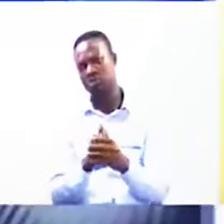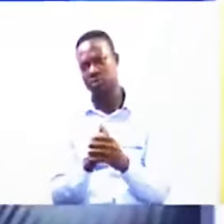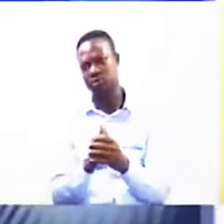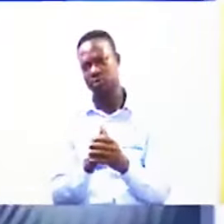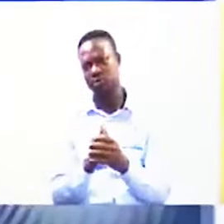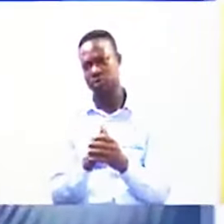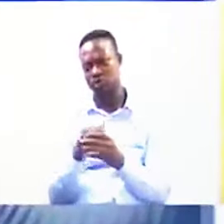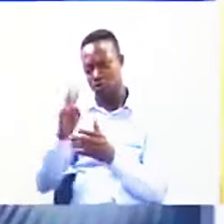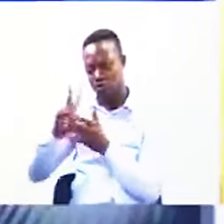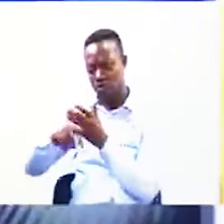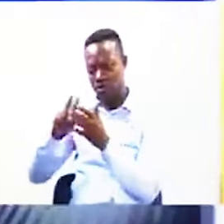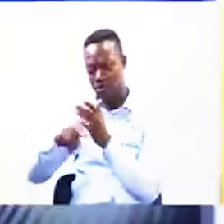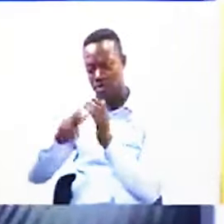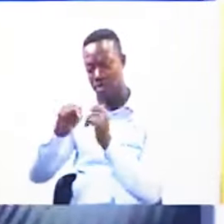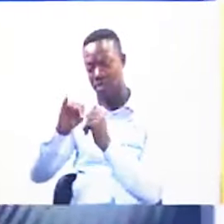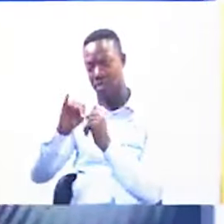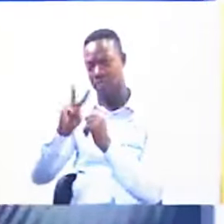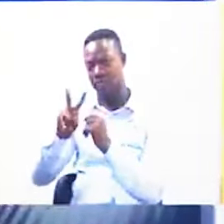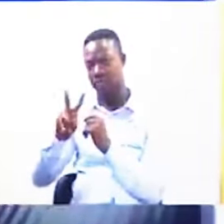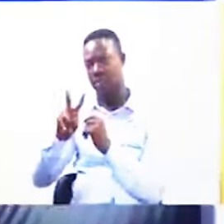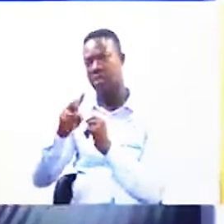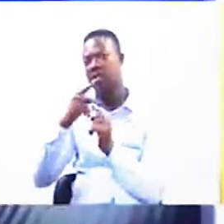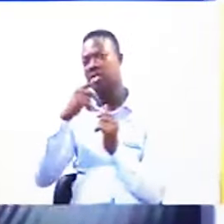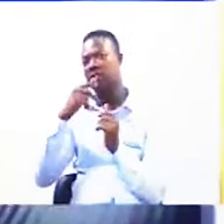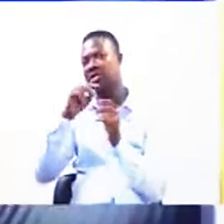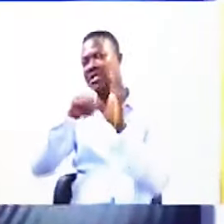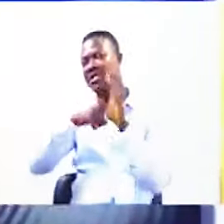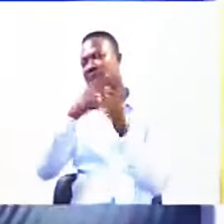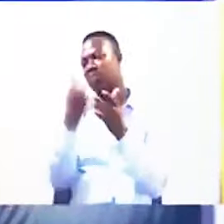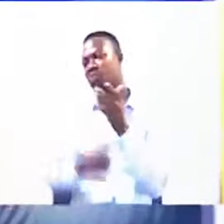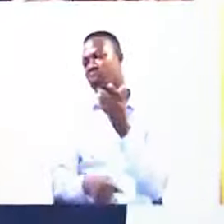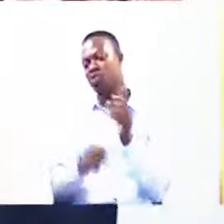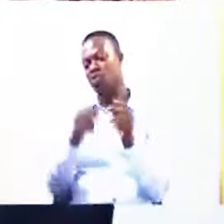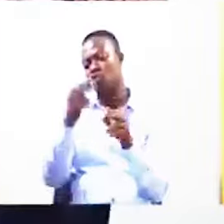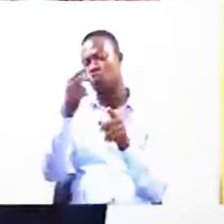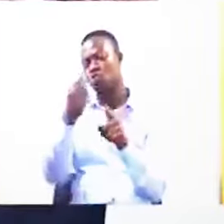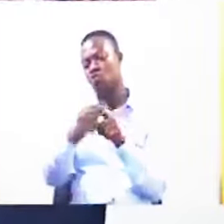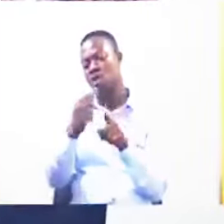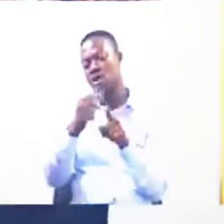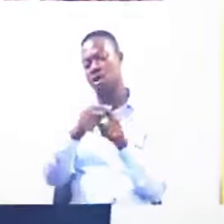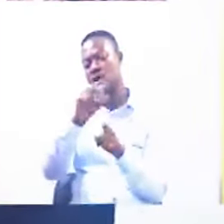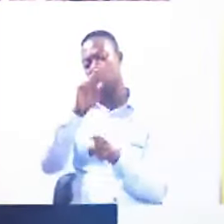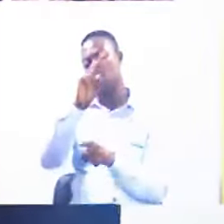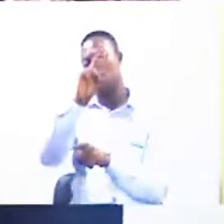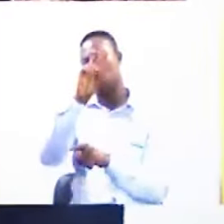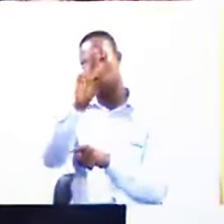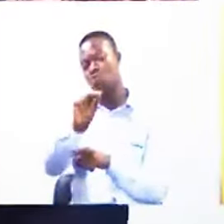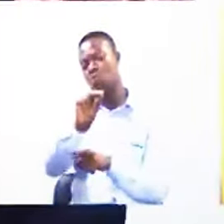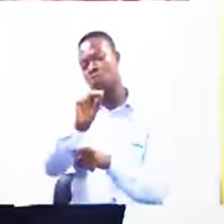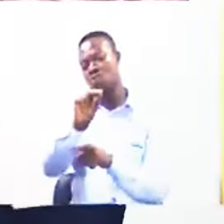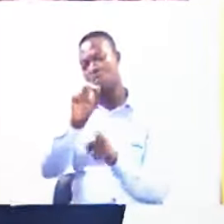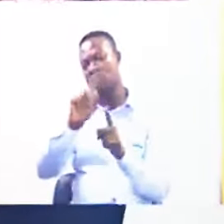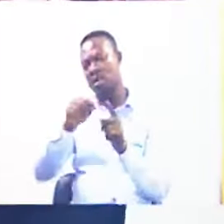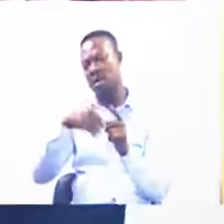the NIV, it starts with no. Just say no or say there be. But there is an exclamation mark.